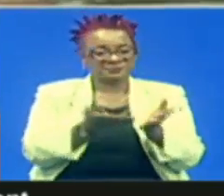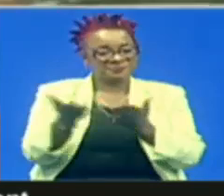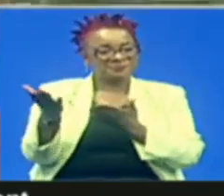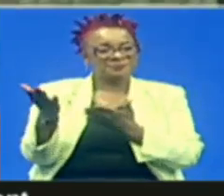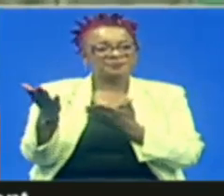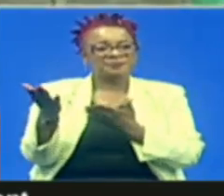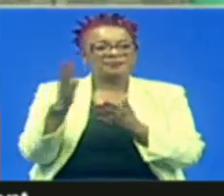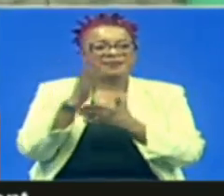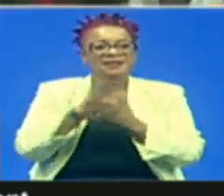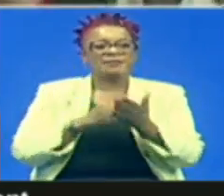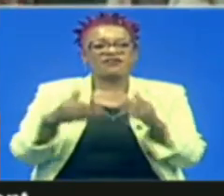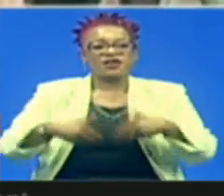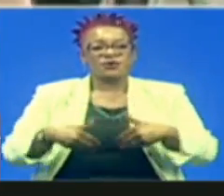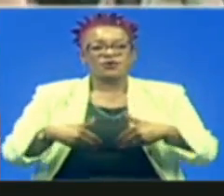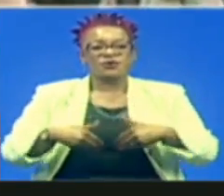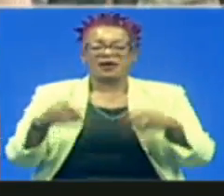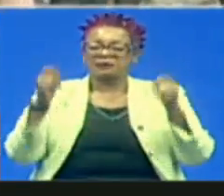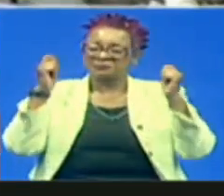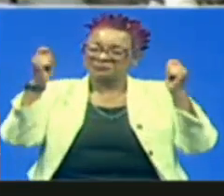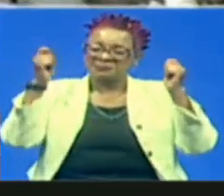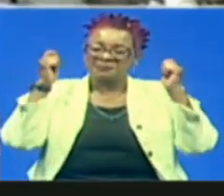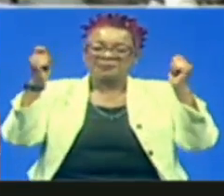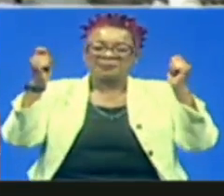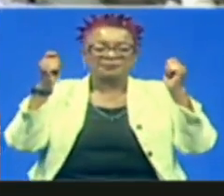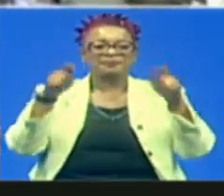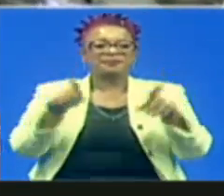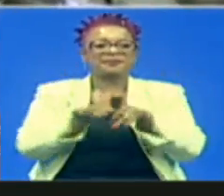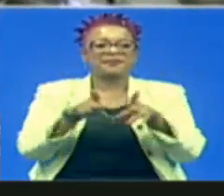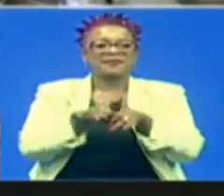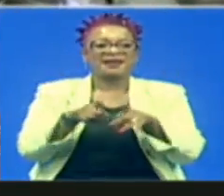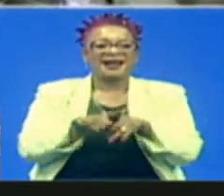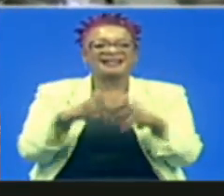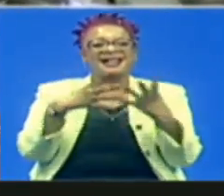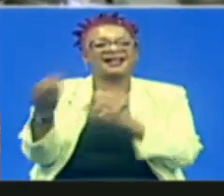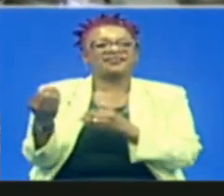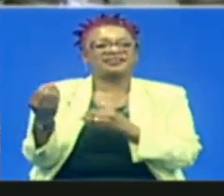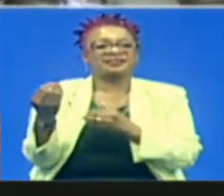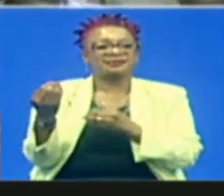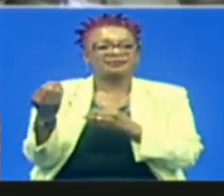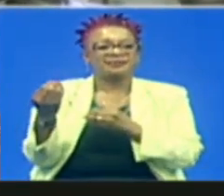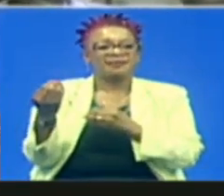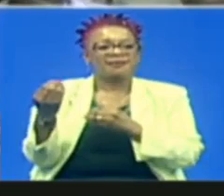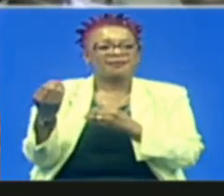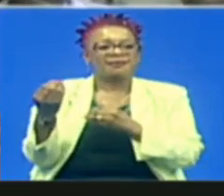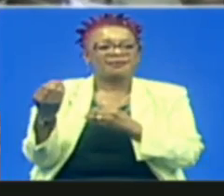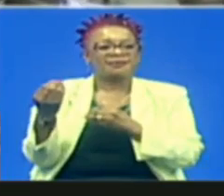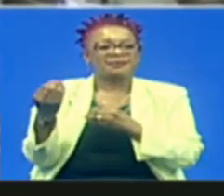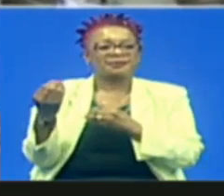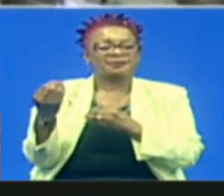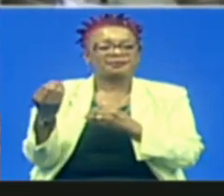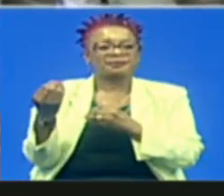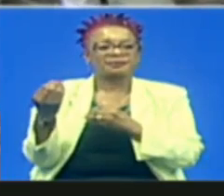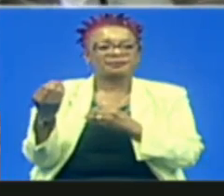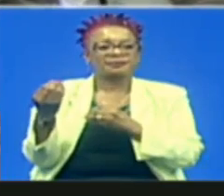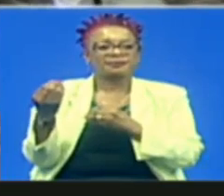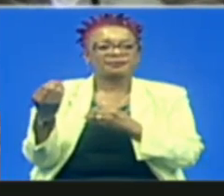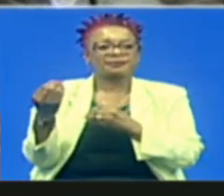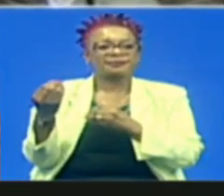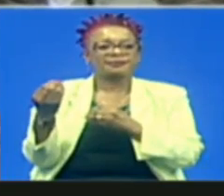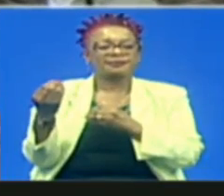Some of the youth still cheered him on even as he left. Imefungwa. Kwa hivyo wana